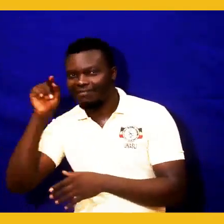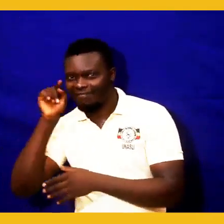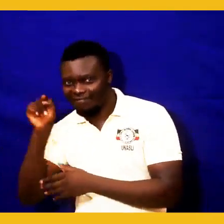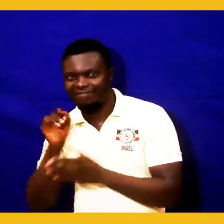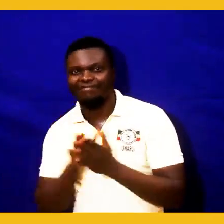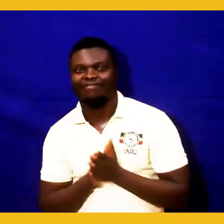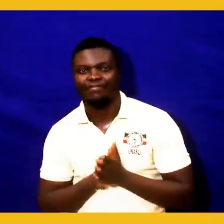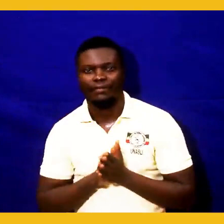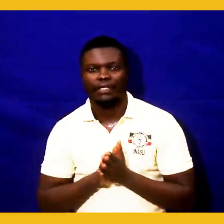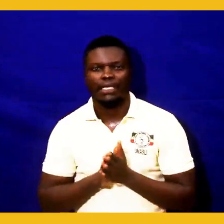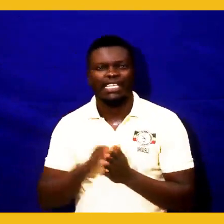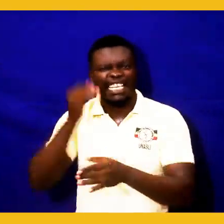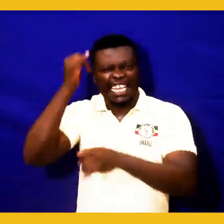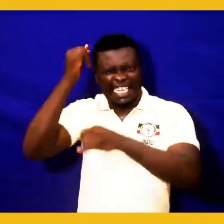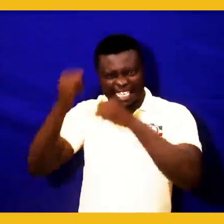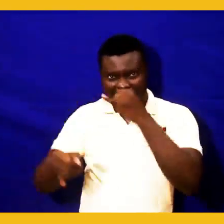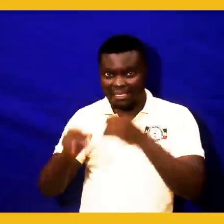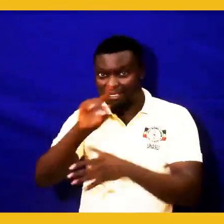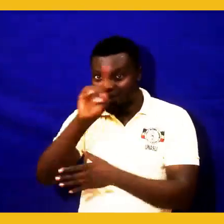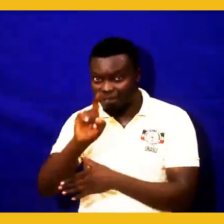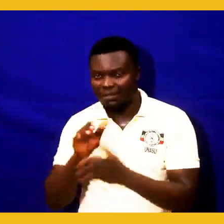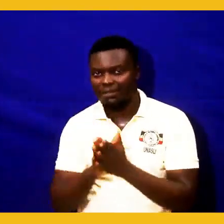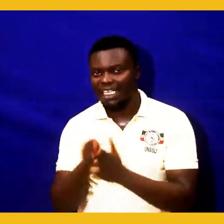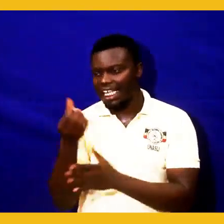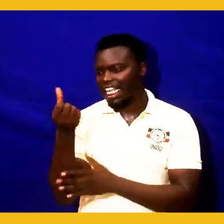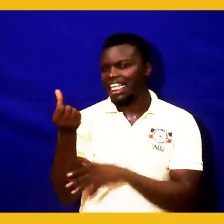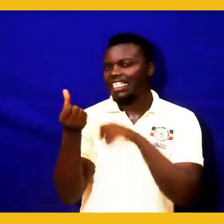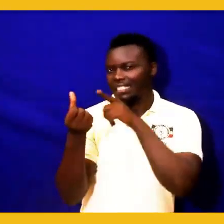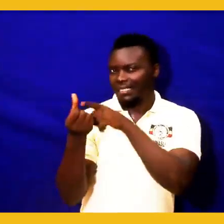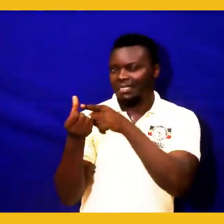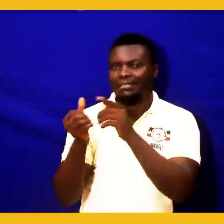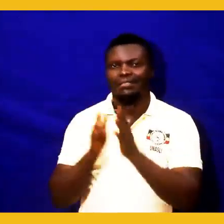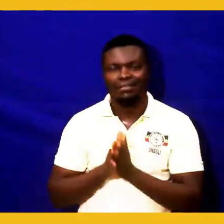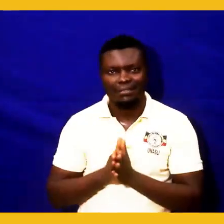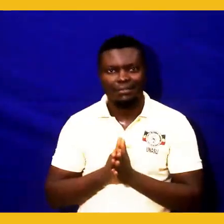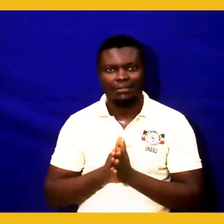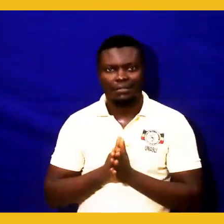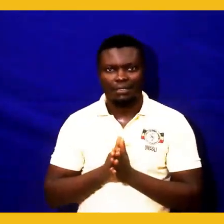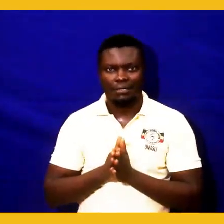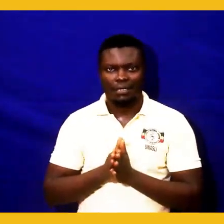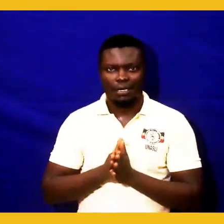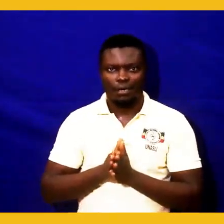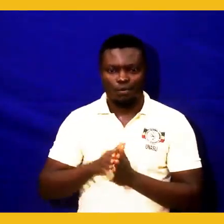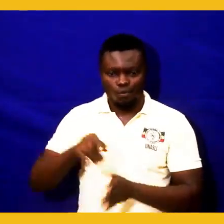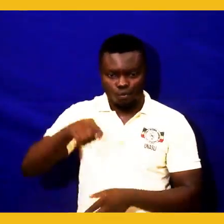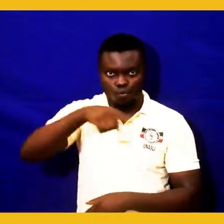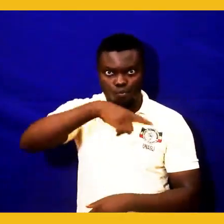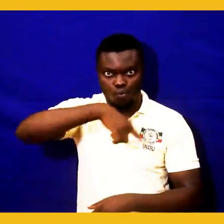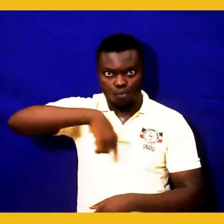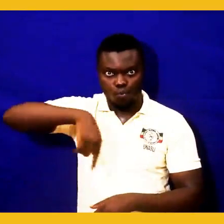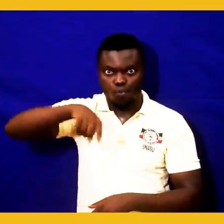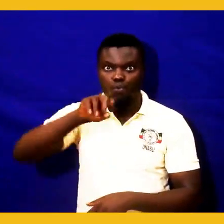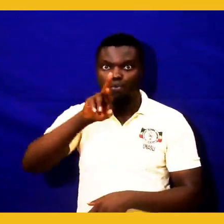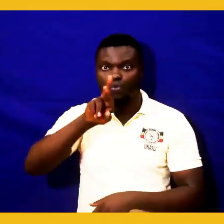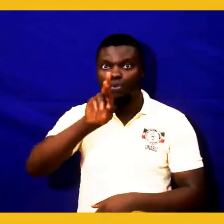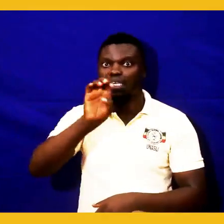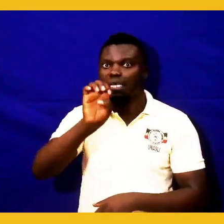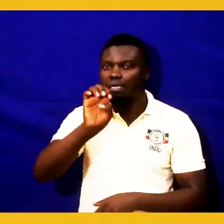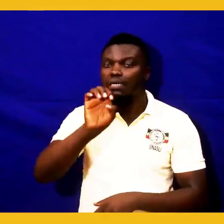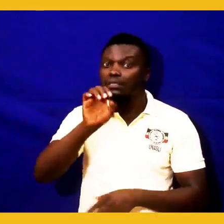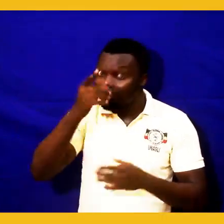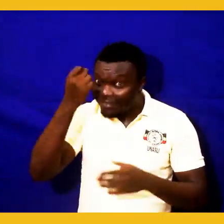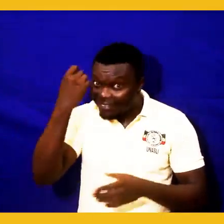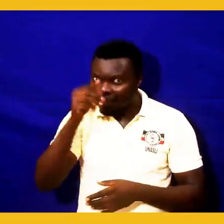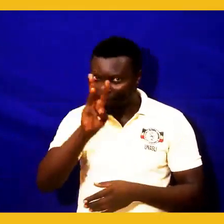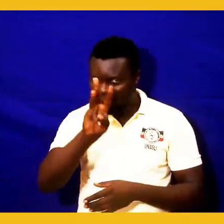The last number 6. We are going